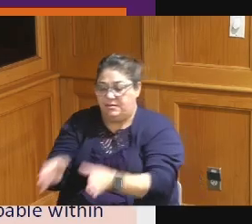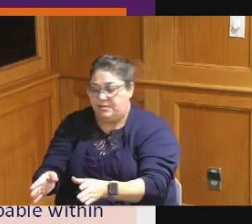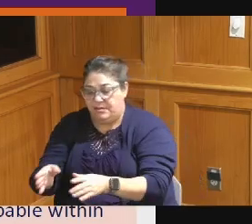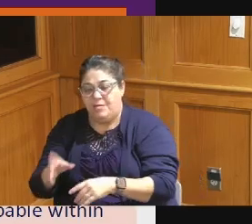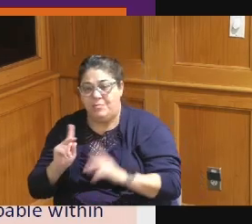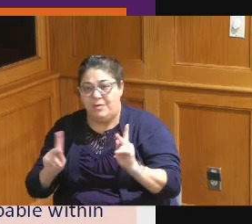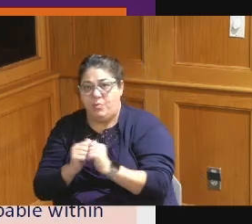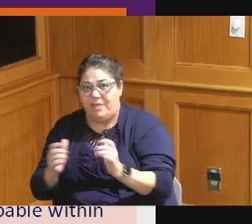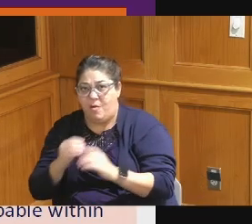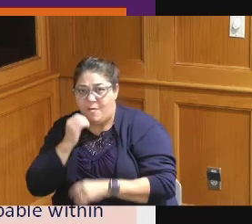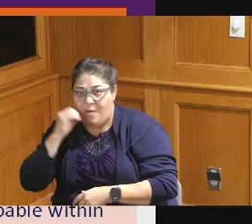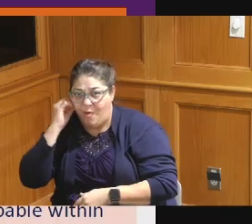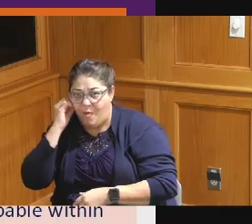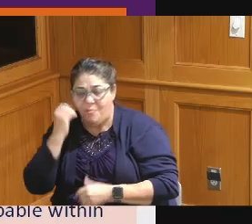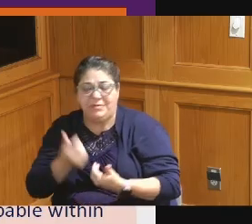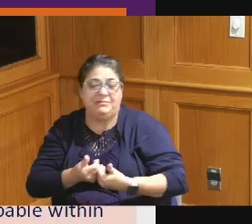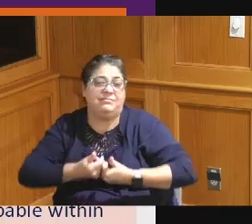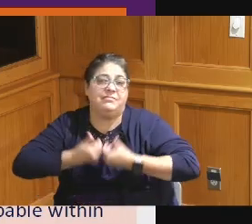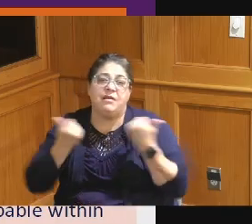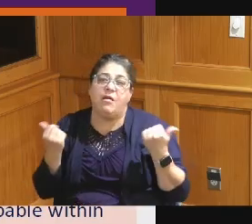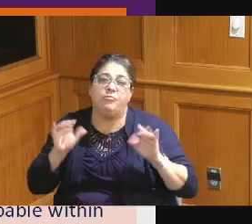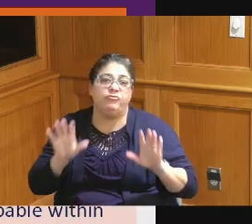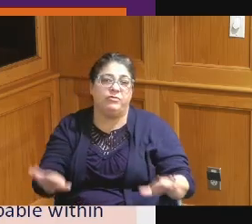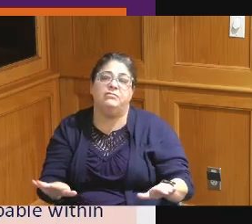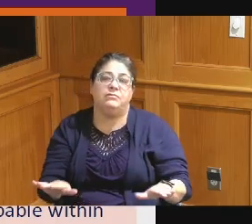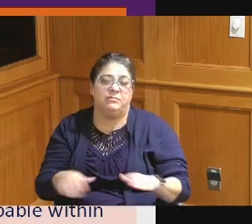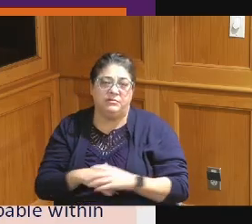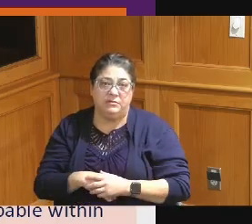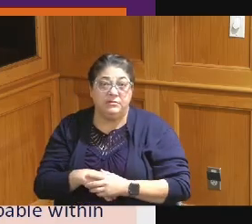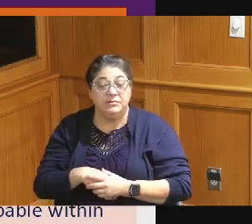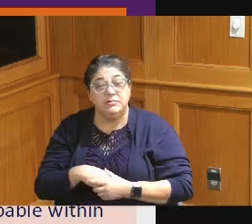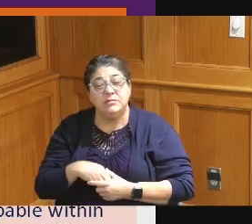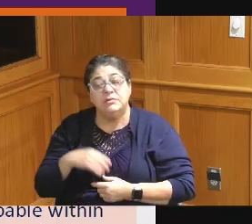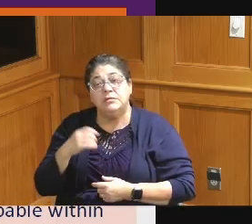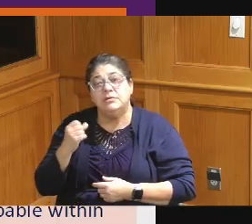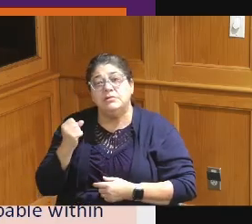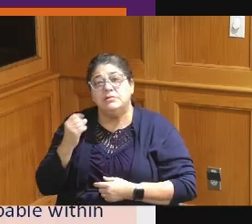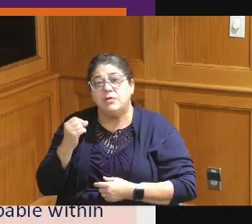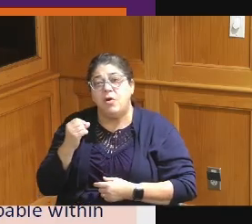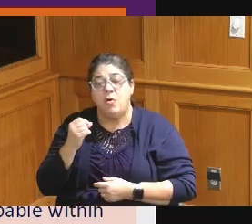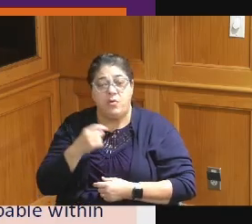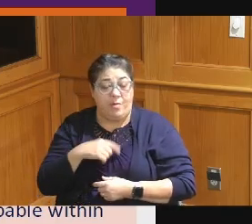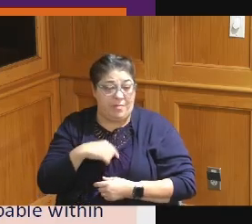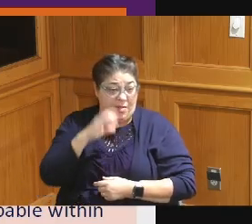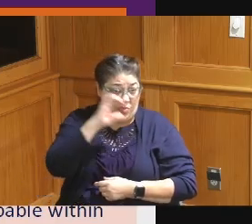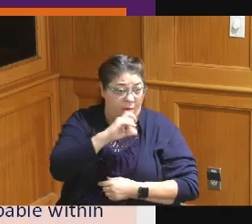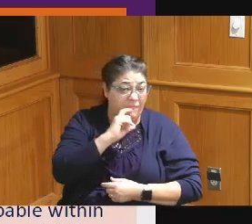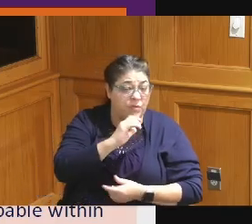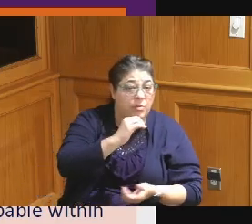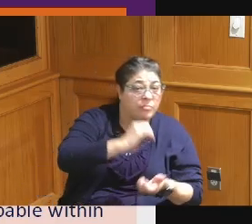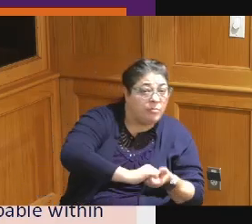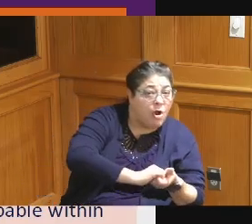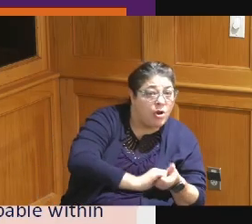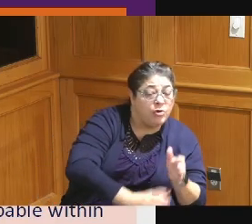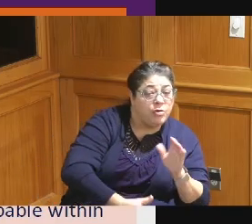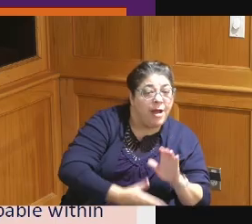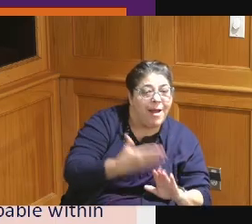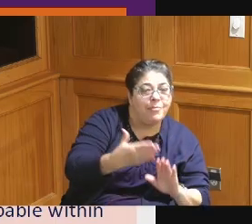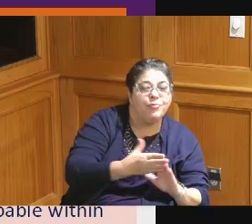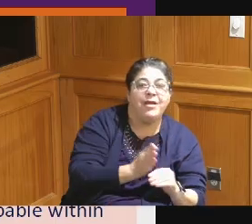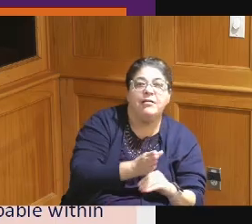two different businesses. And so you have to match up. You got to find a partner who's going to be your operating partner once you've built